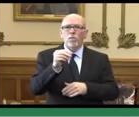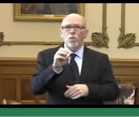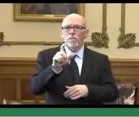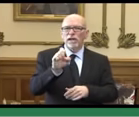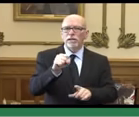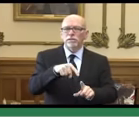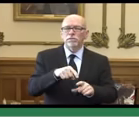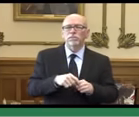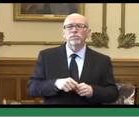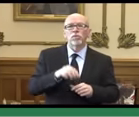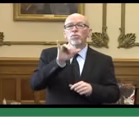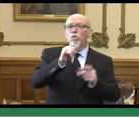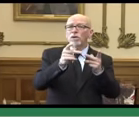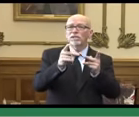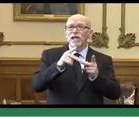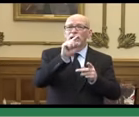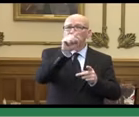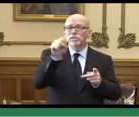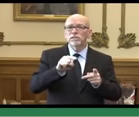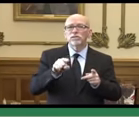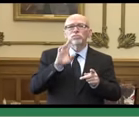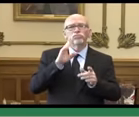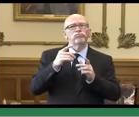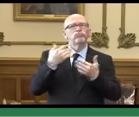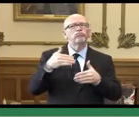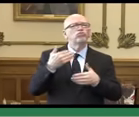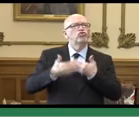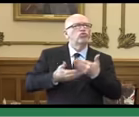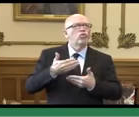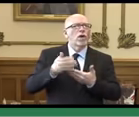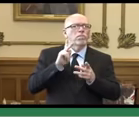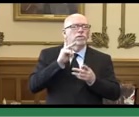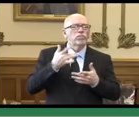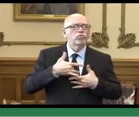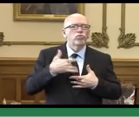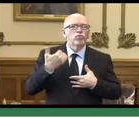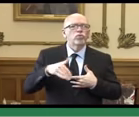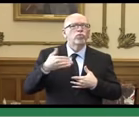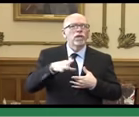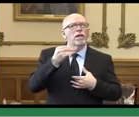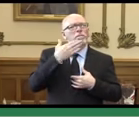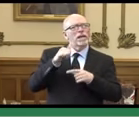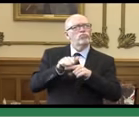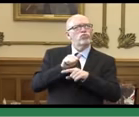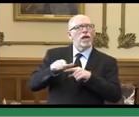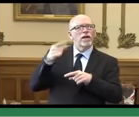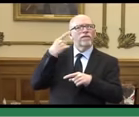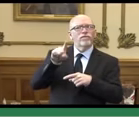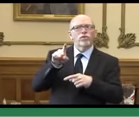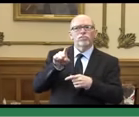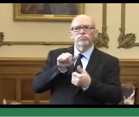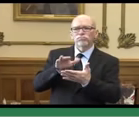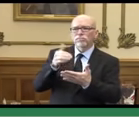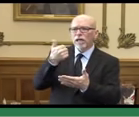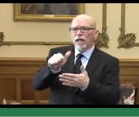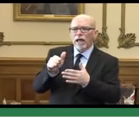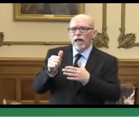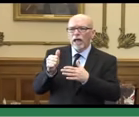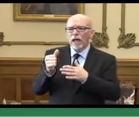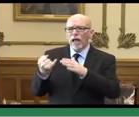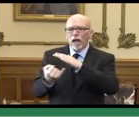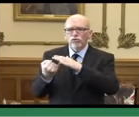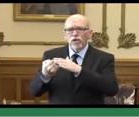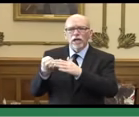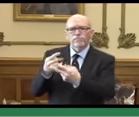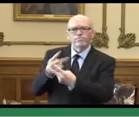These sites demonstrate the generosity of spirit of Hoosiers and are also a best practice in tackling isolation and quarantine for those who